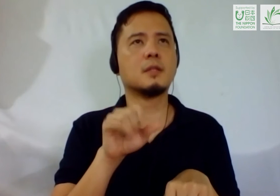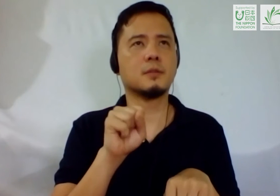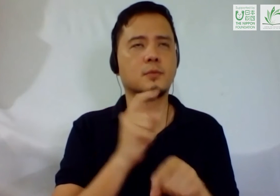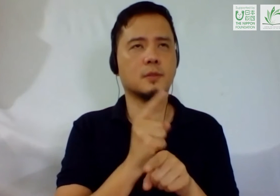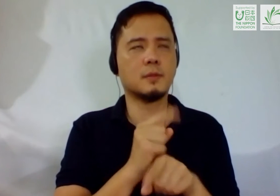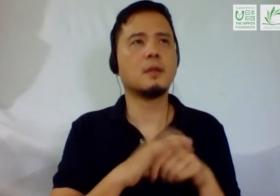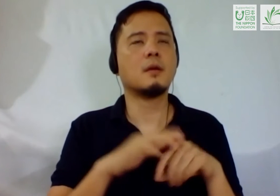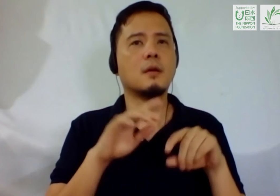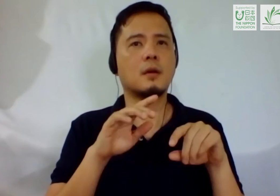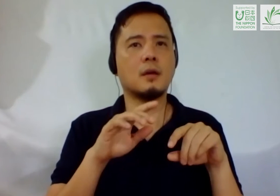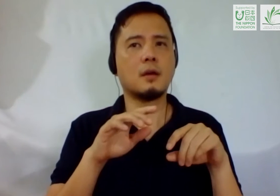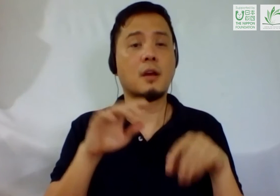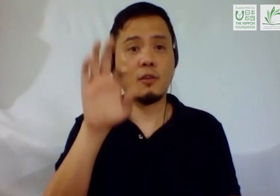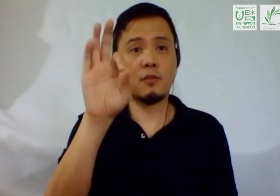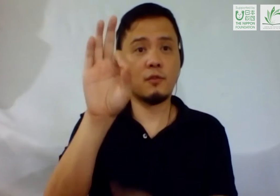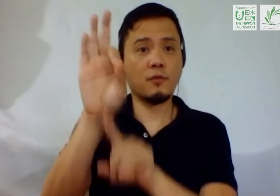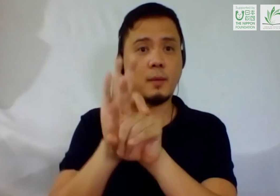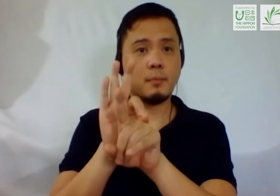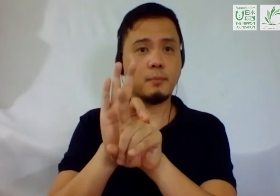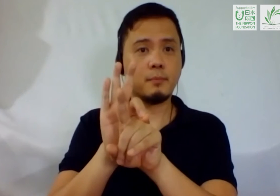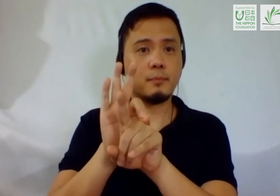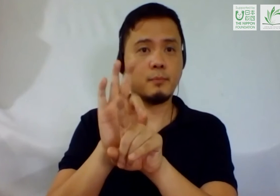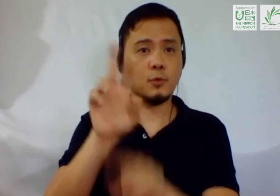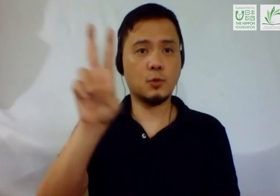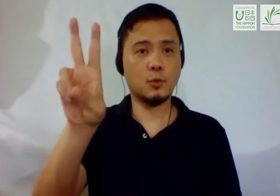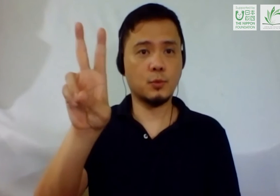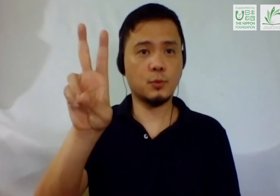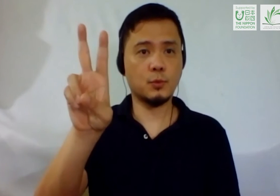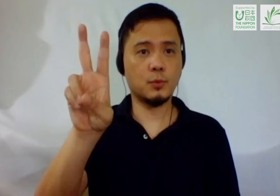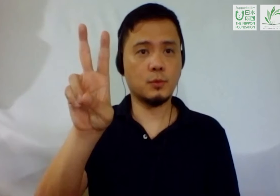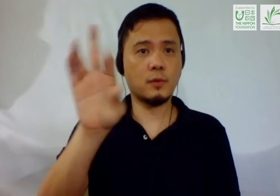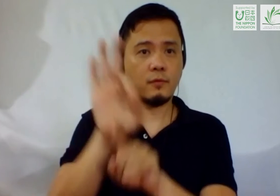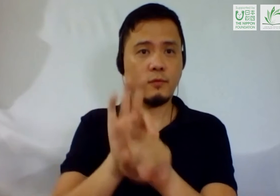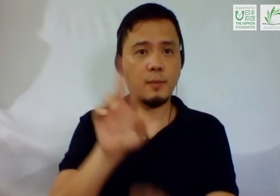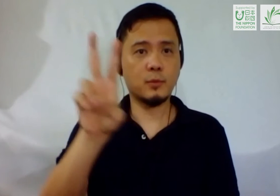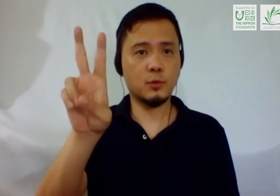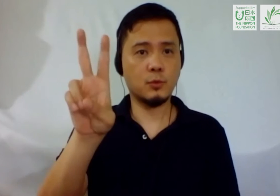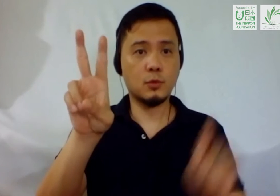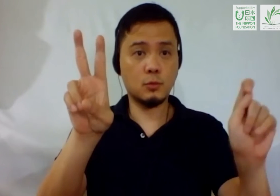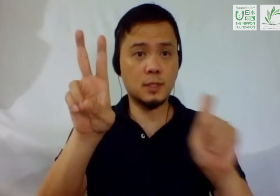2nd of February, which is Tuesday,